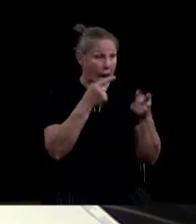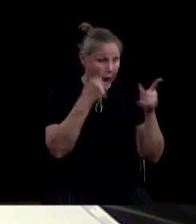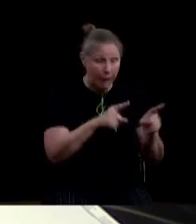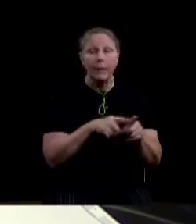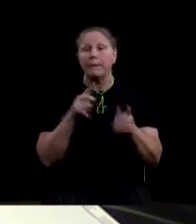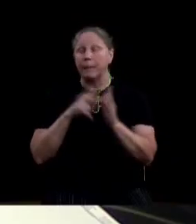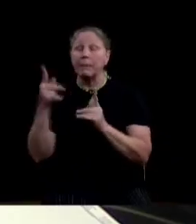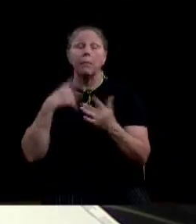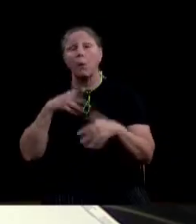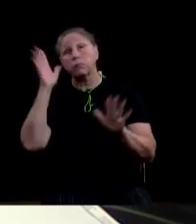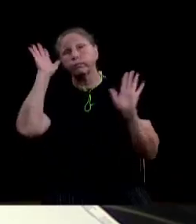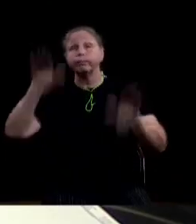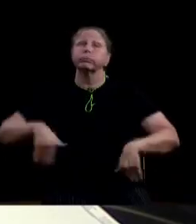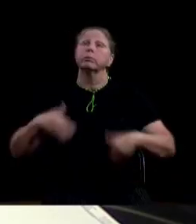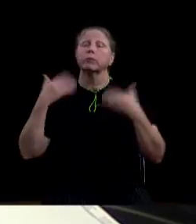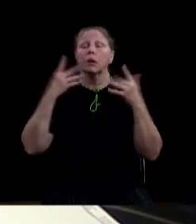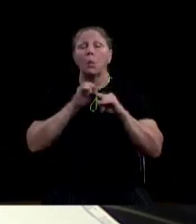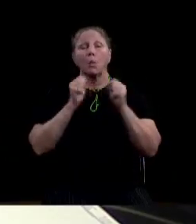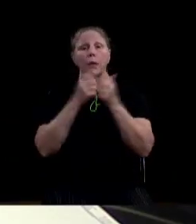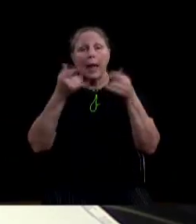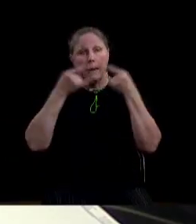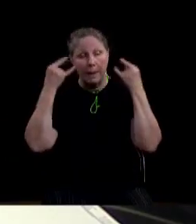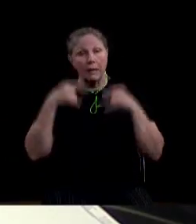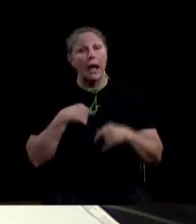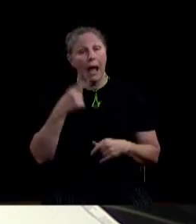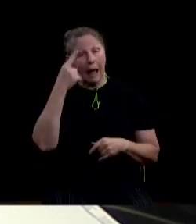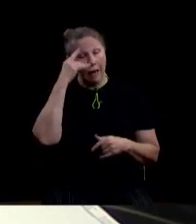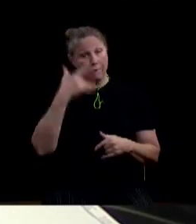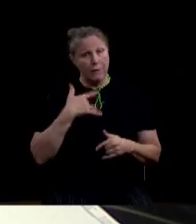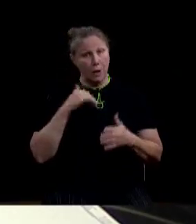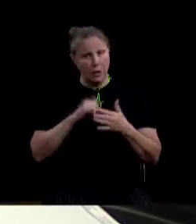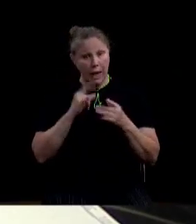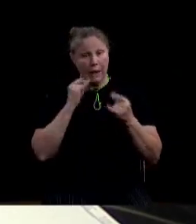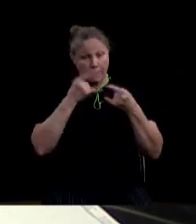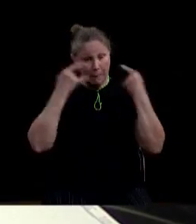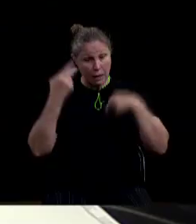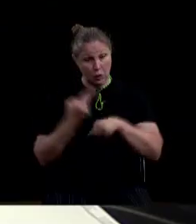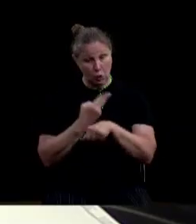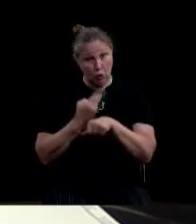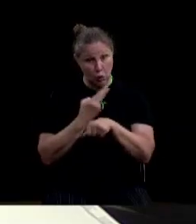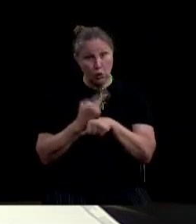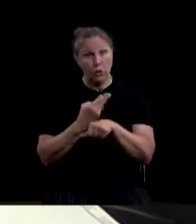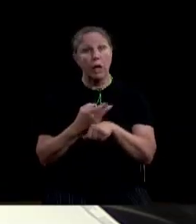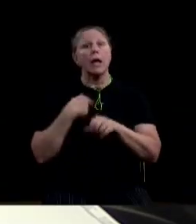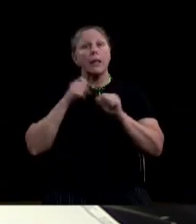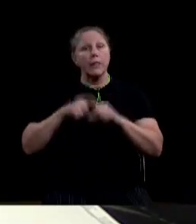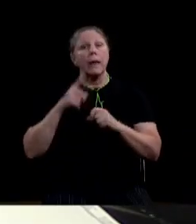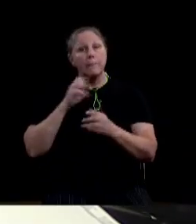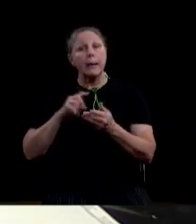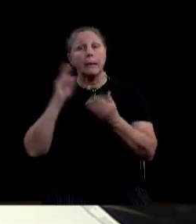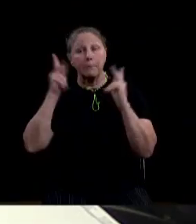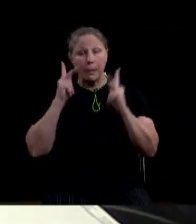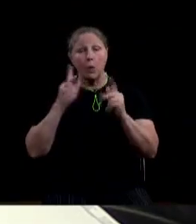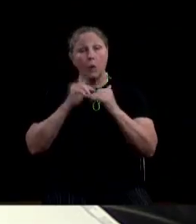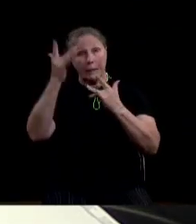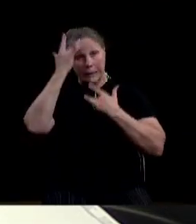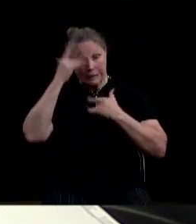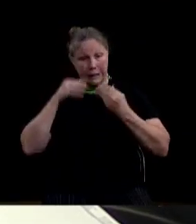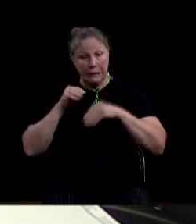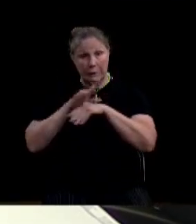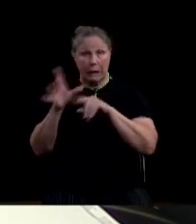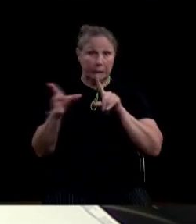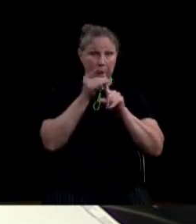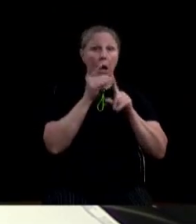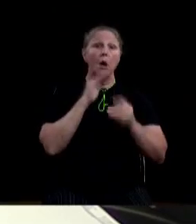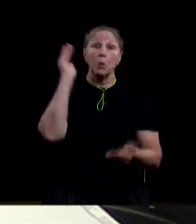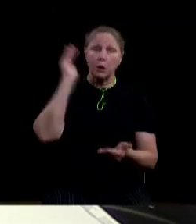and positivity rate in control, we can make it through this crisis. Just like everyone in the healthcare field expected, our numbers